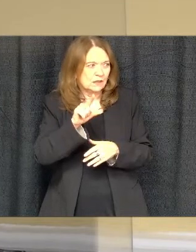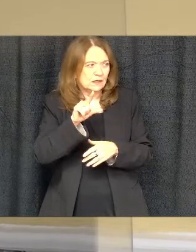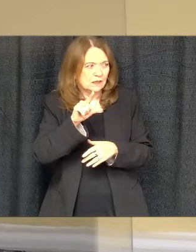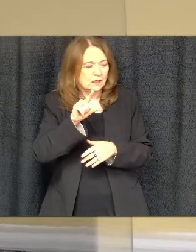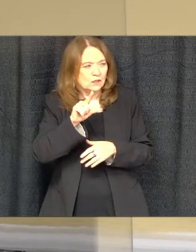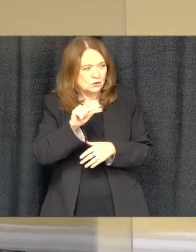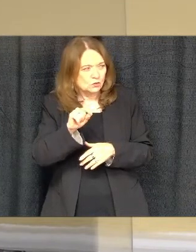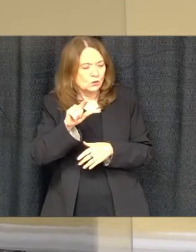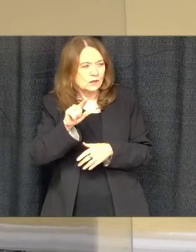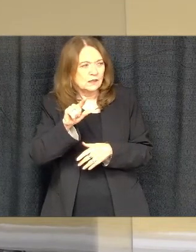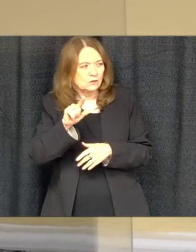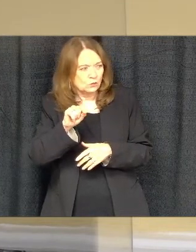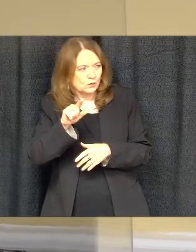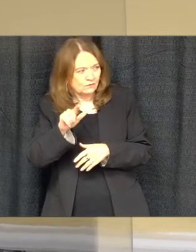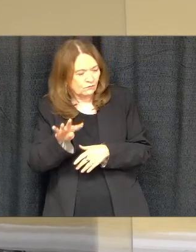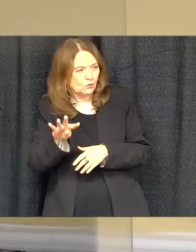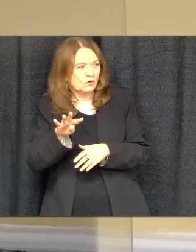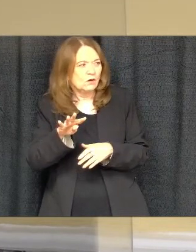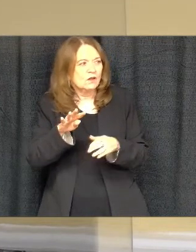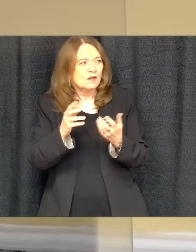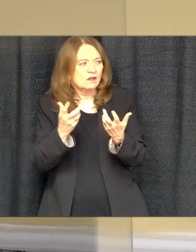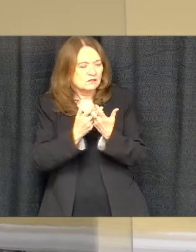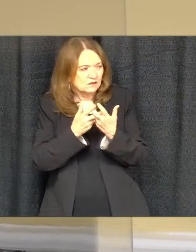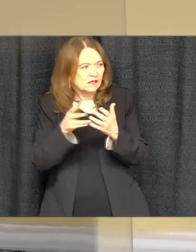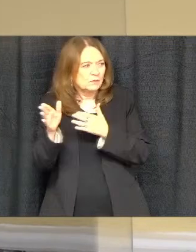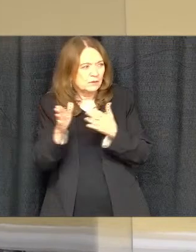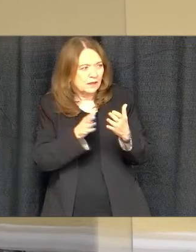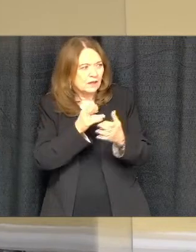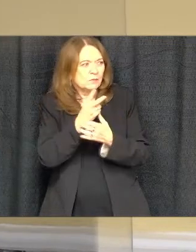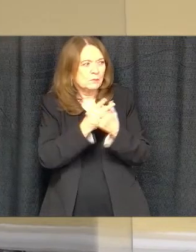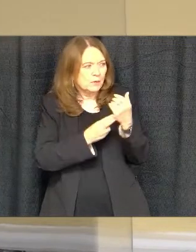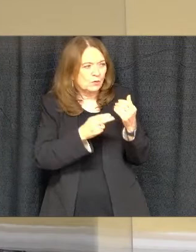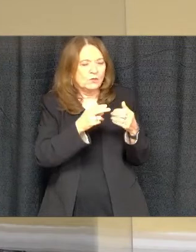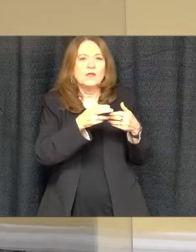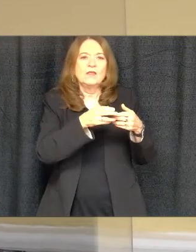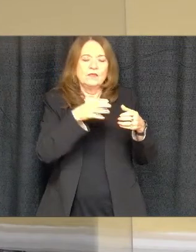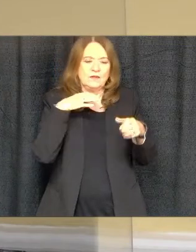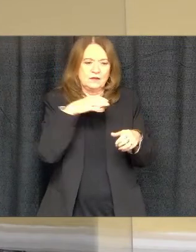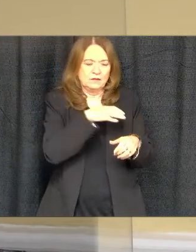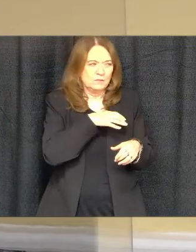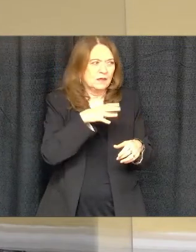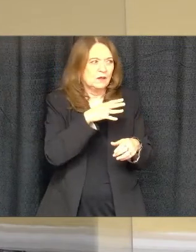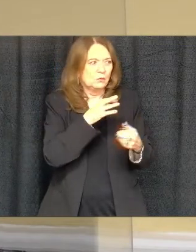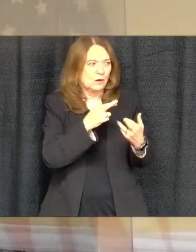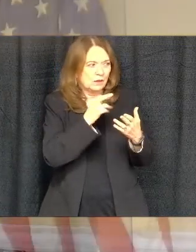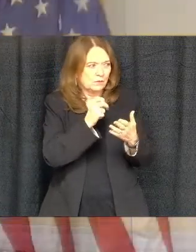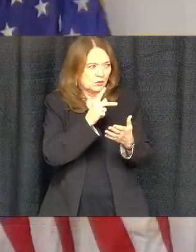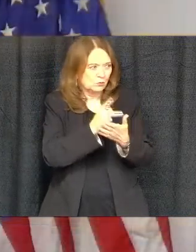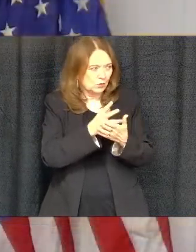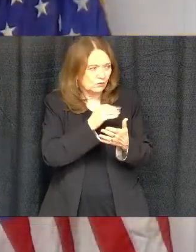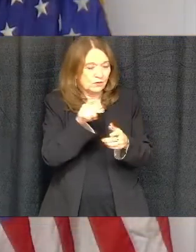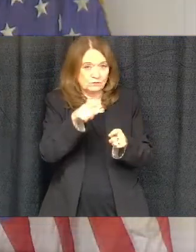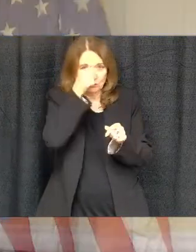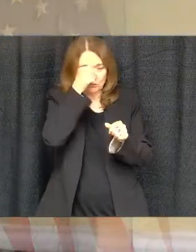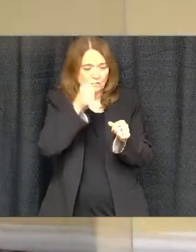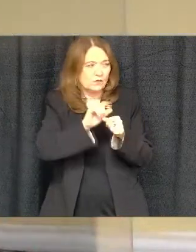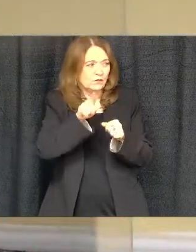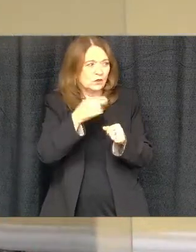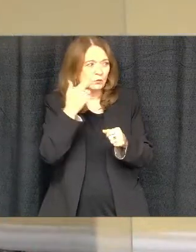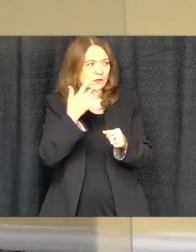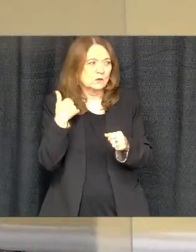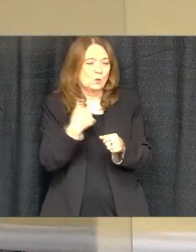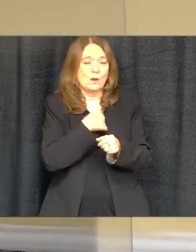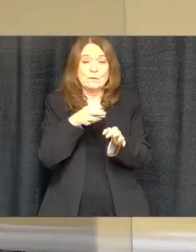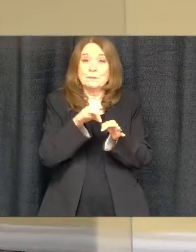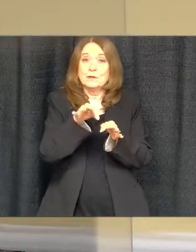2020-2024 Consolidated Plan. Both the Finance and Neighborhood and Community Services Committee recommended approval. And if you recall, the only reason we